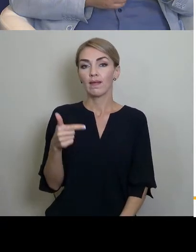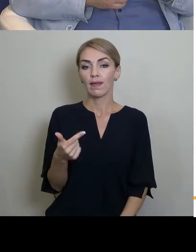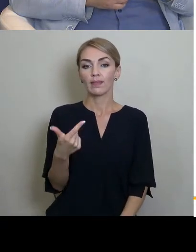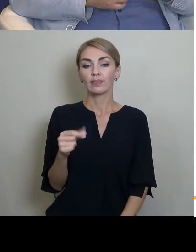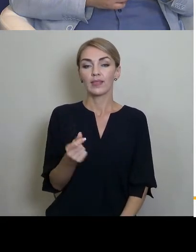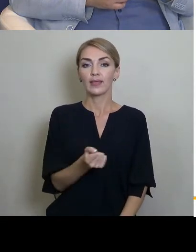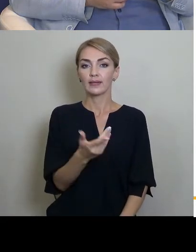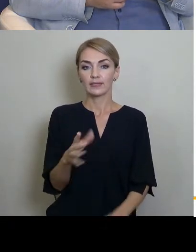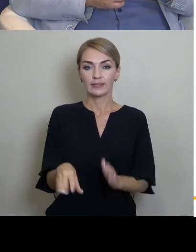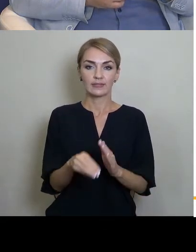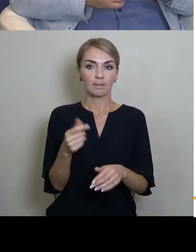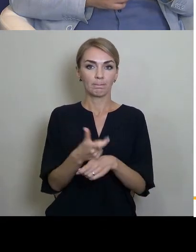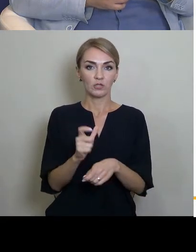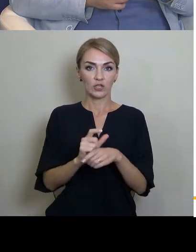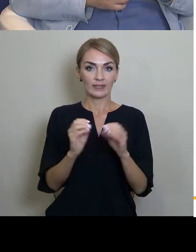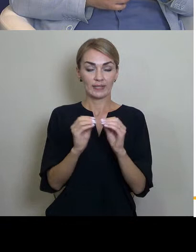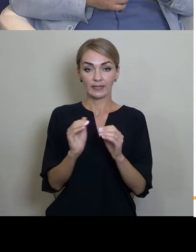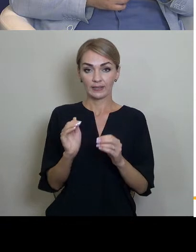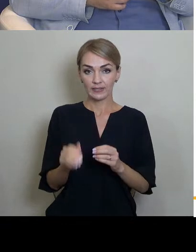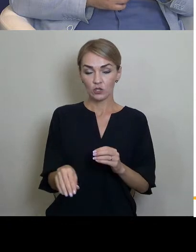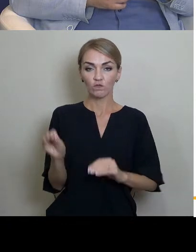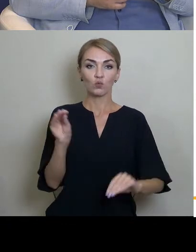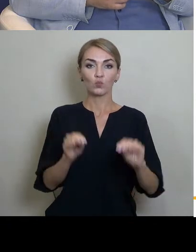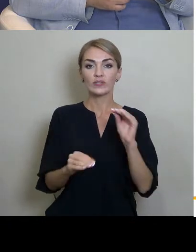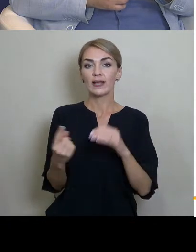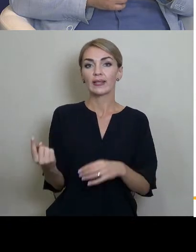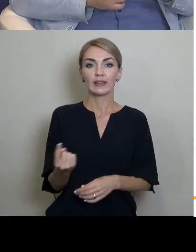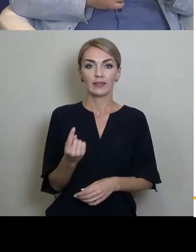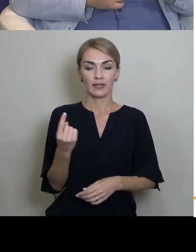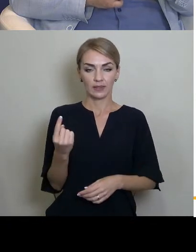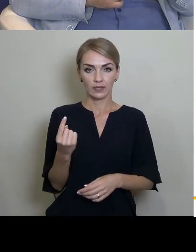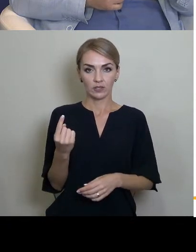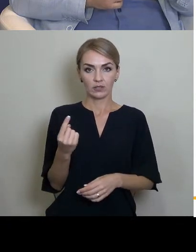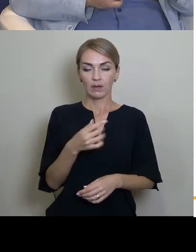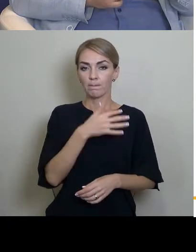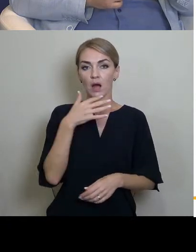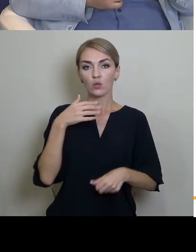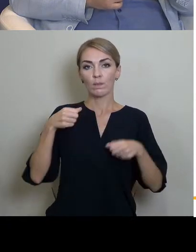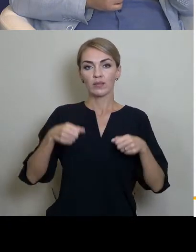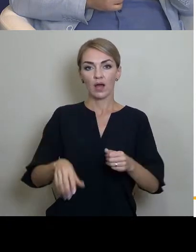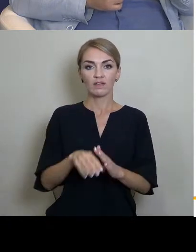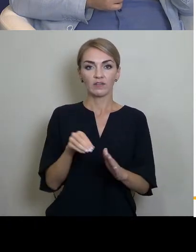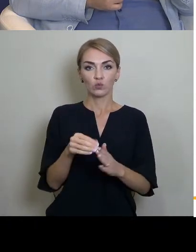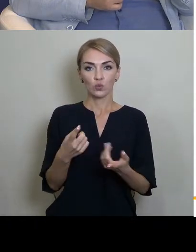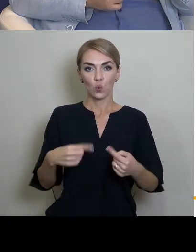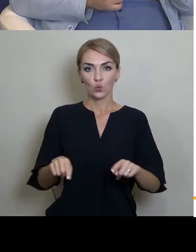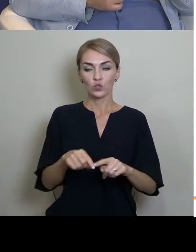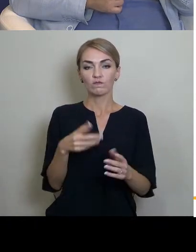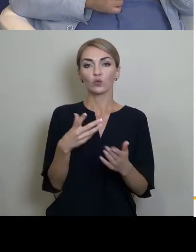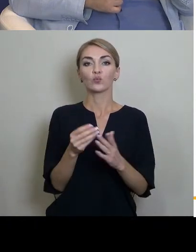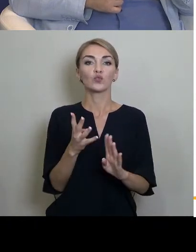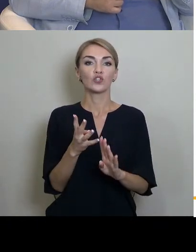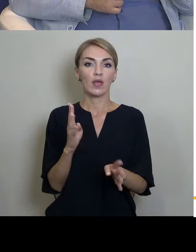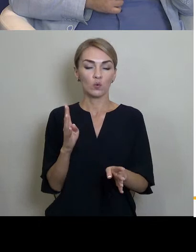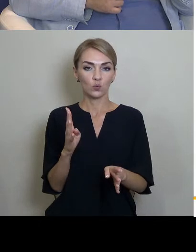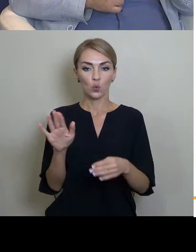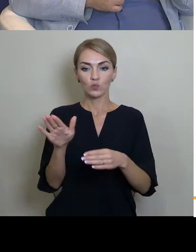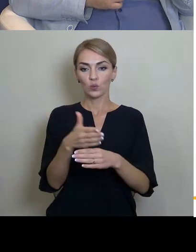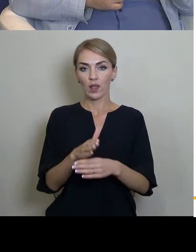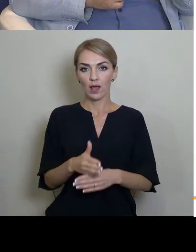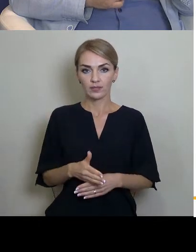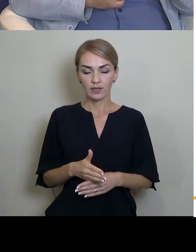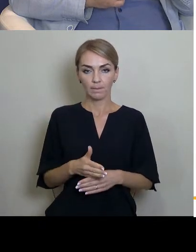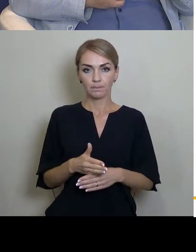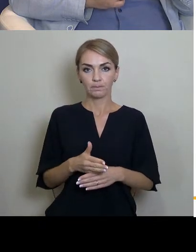and town community with more than 10,000 voters, there is one